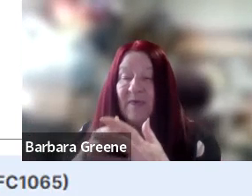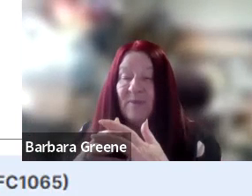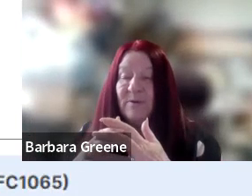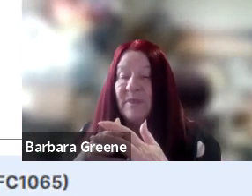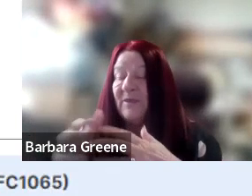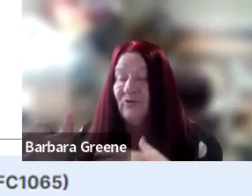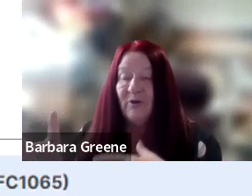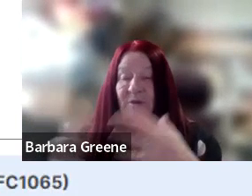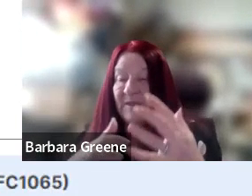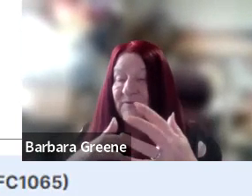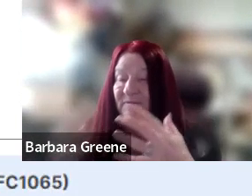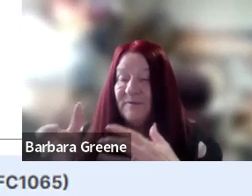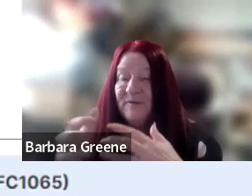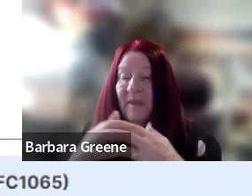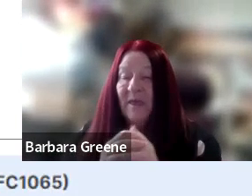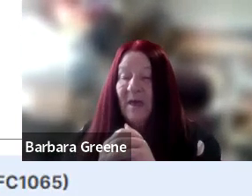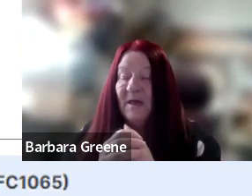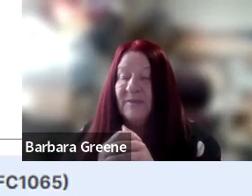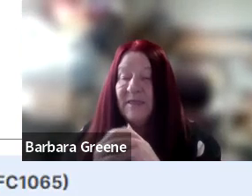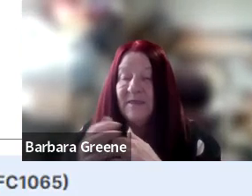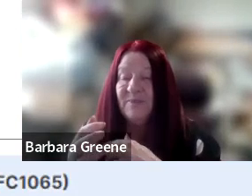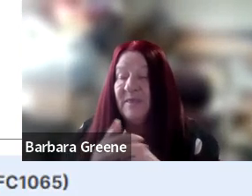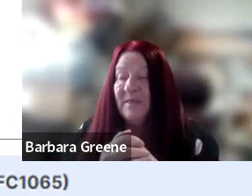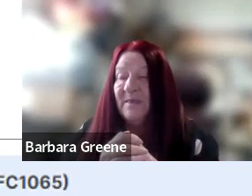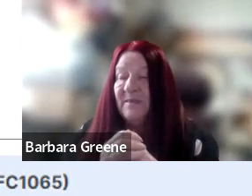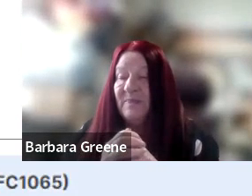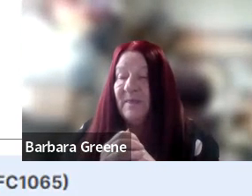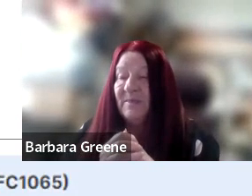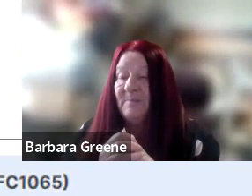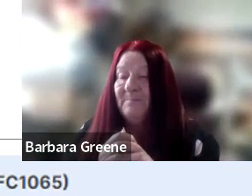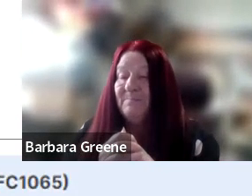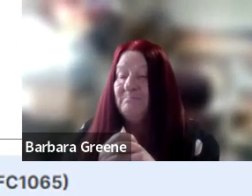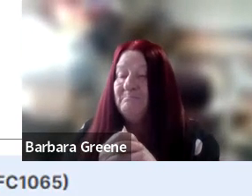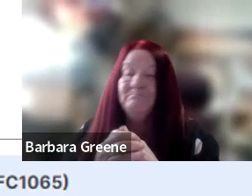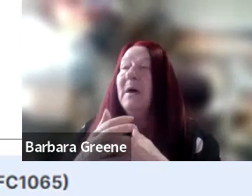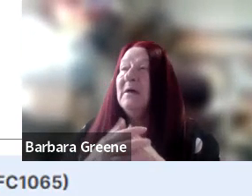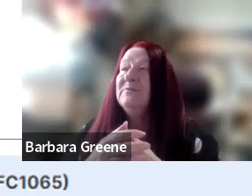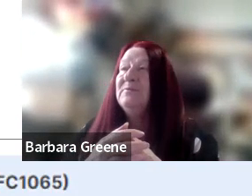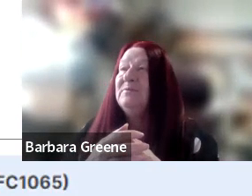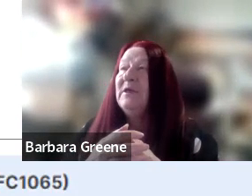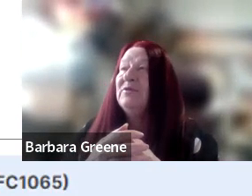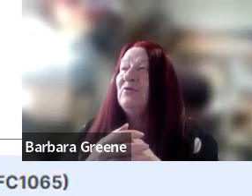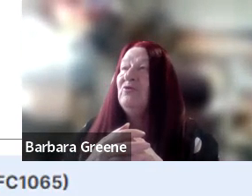sits together and they share cases, and they get the